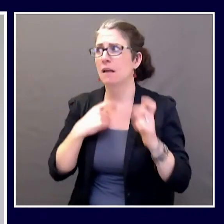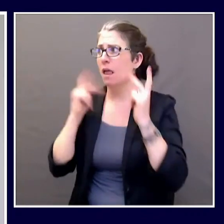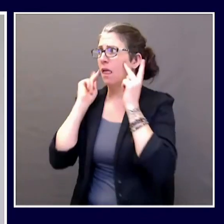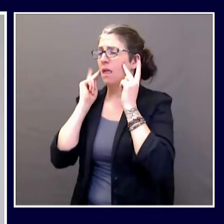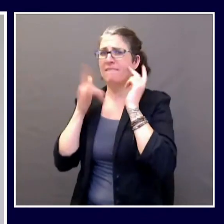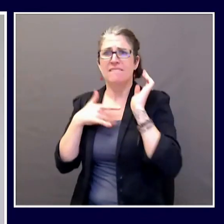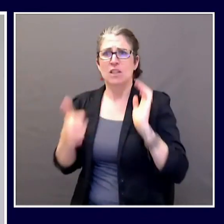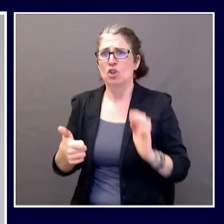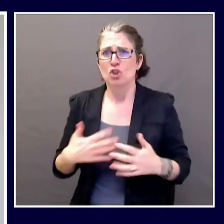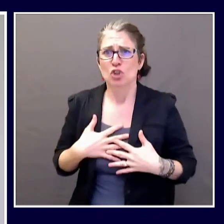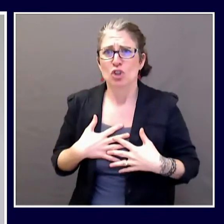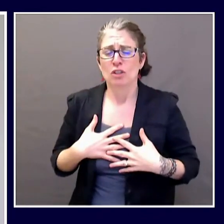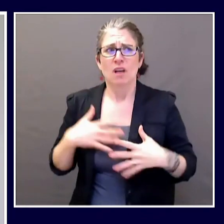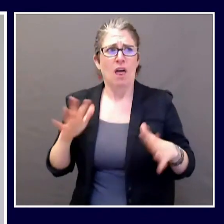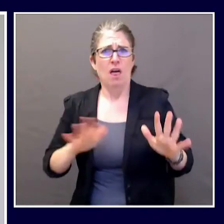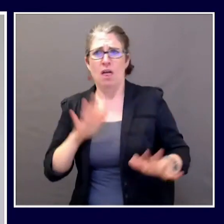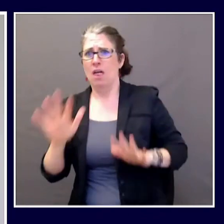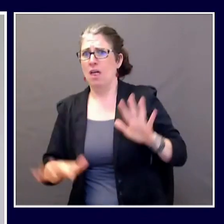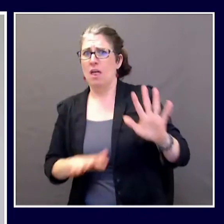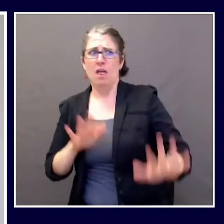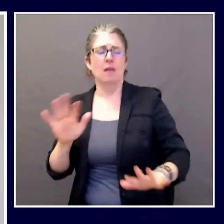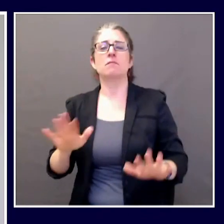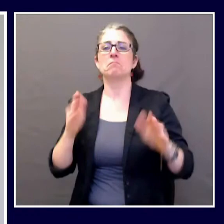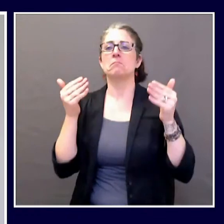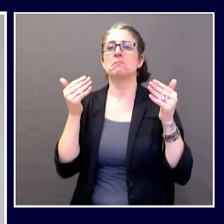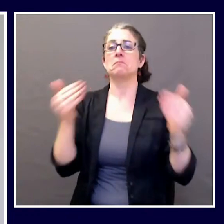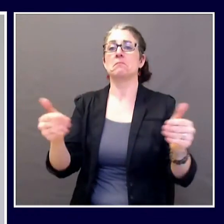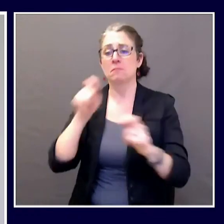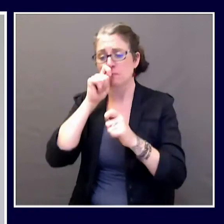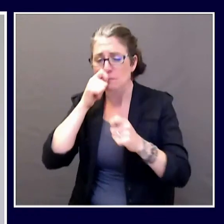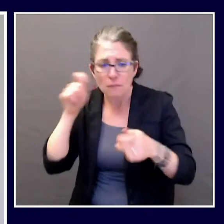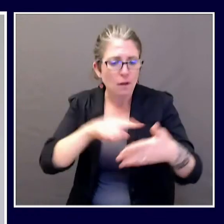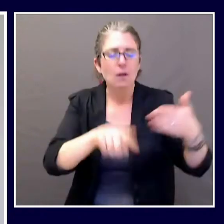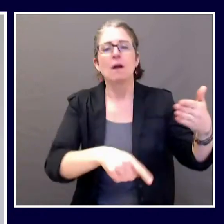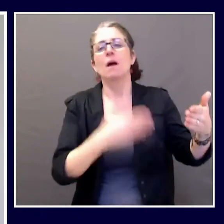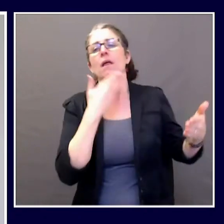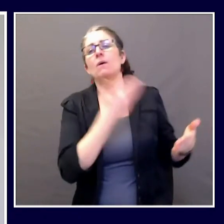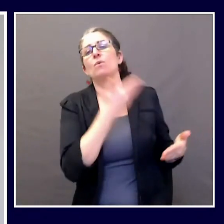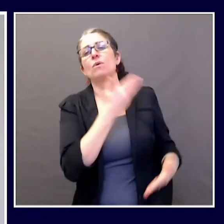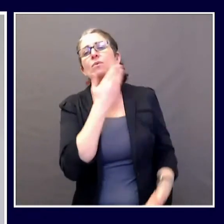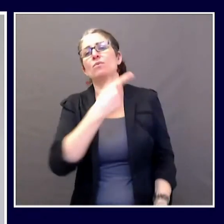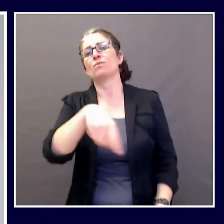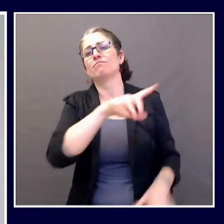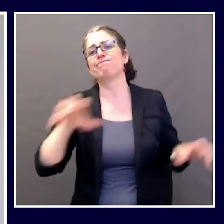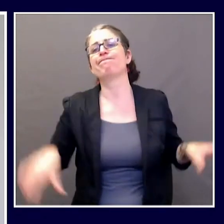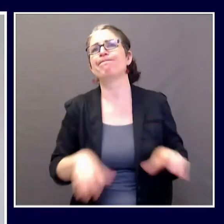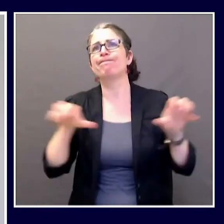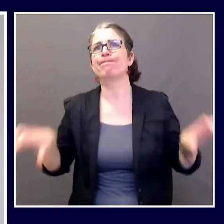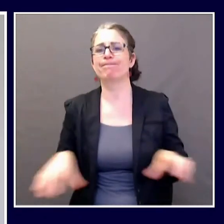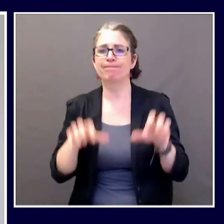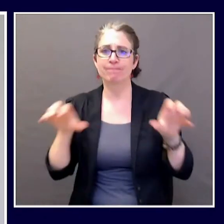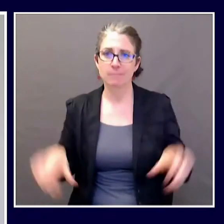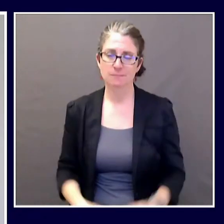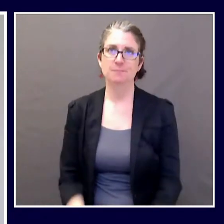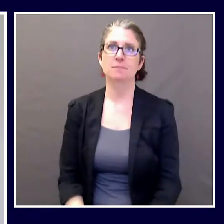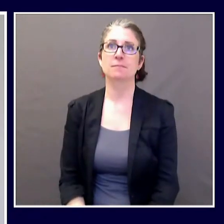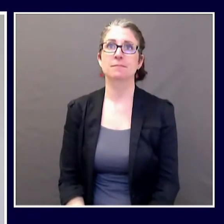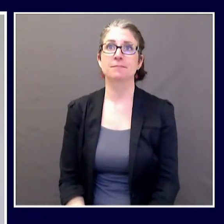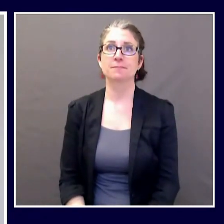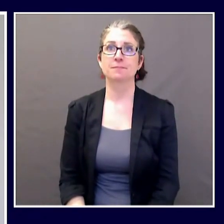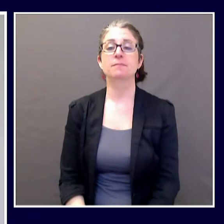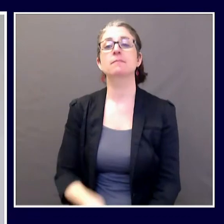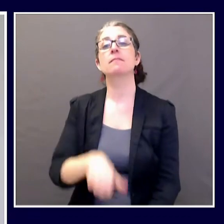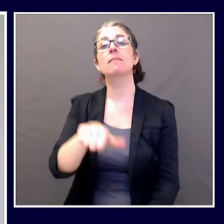It's not just about testing, though. It's also about prevention. And that's why the fourth number is important. The fourth number